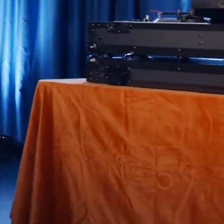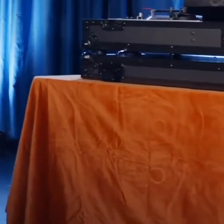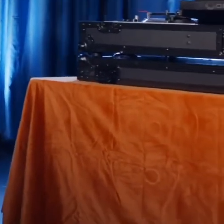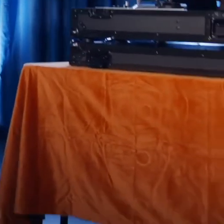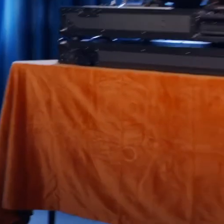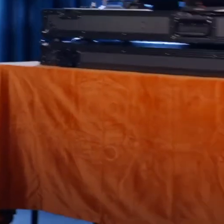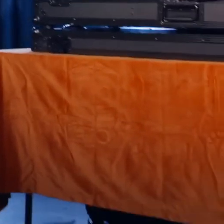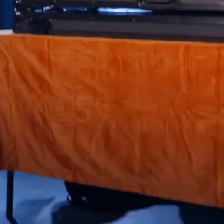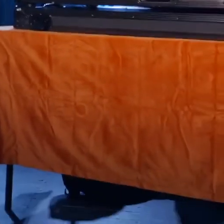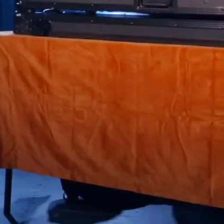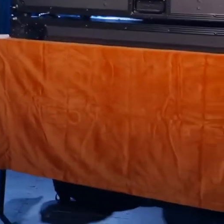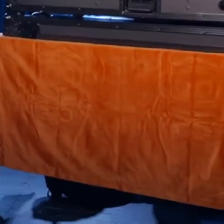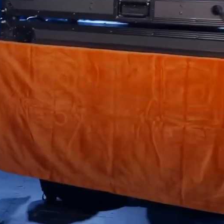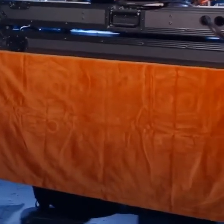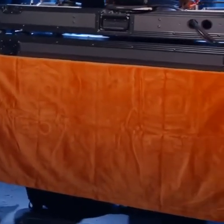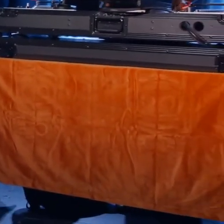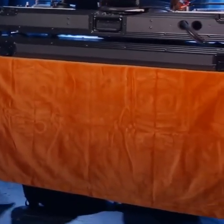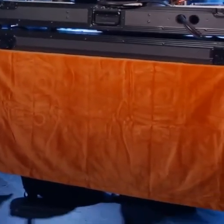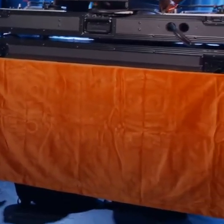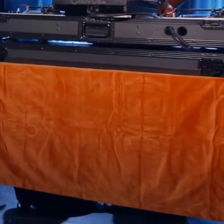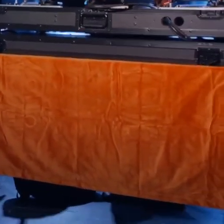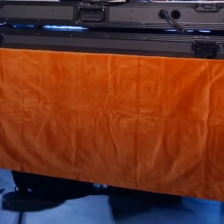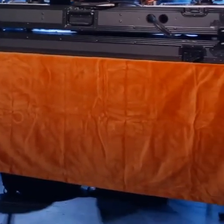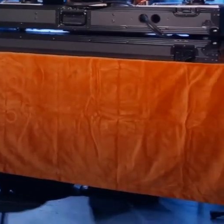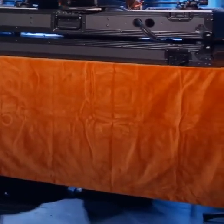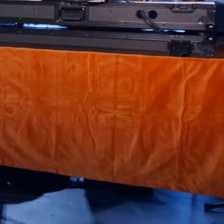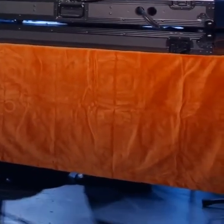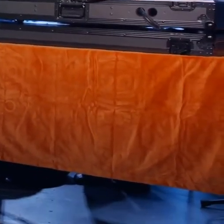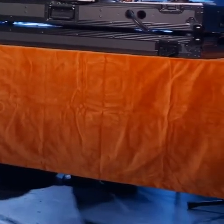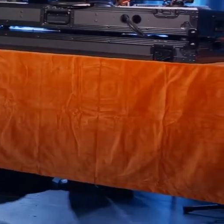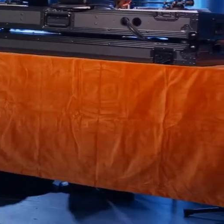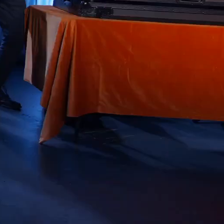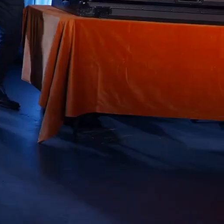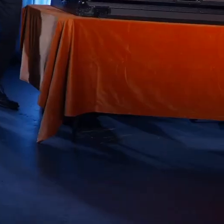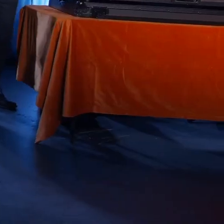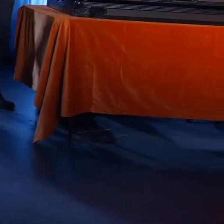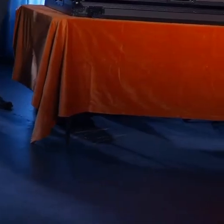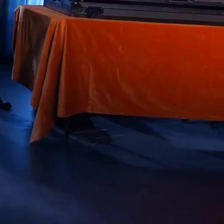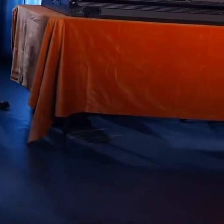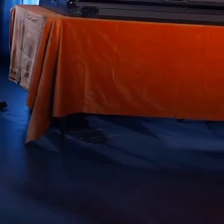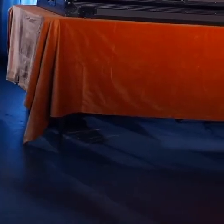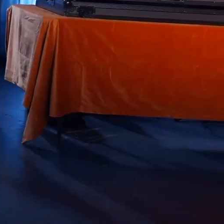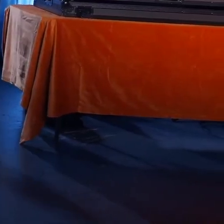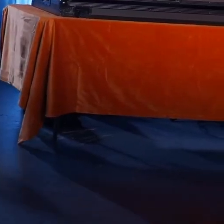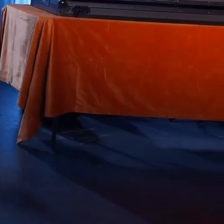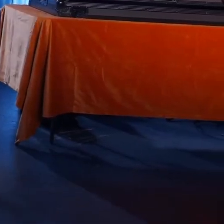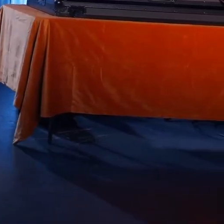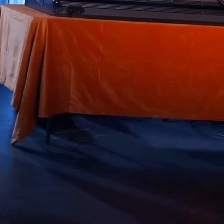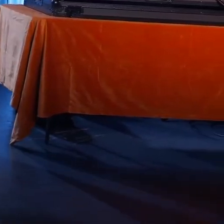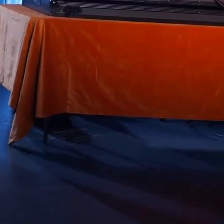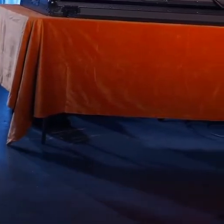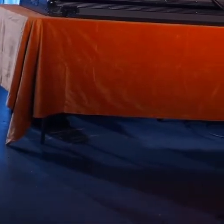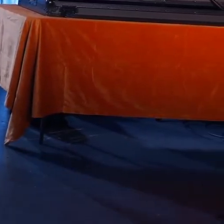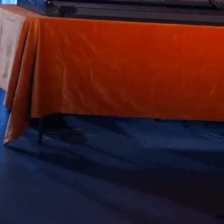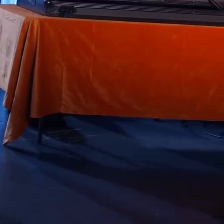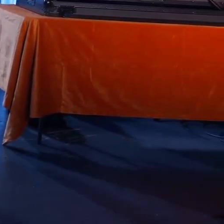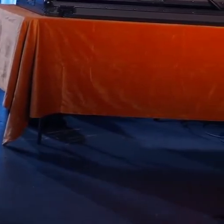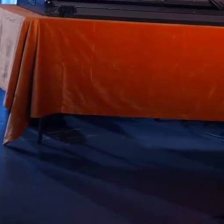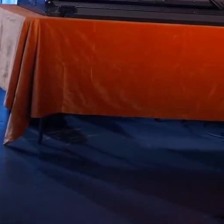cross-disciplinary artistic collaboration in the arts, bringing together organizations and individuals on all kinds of